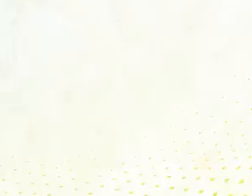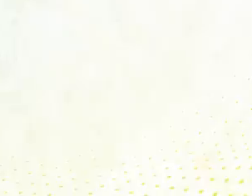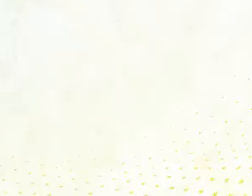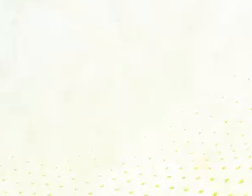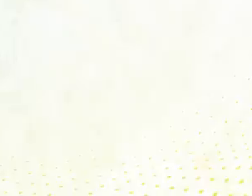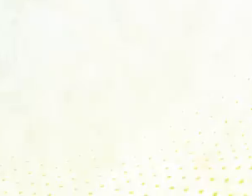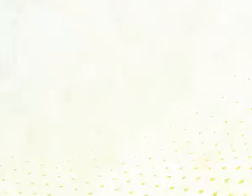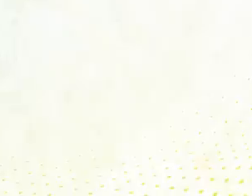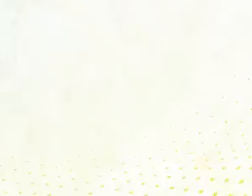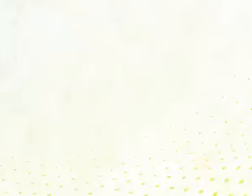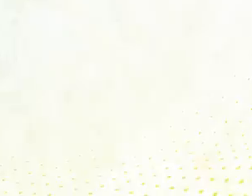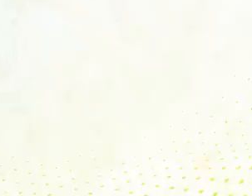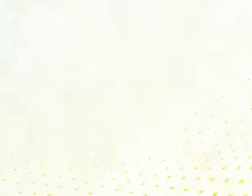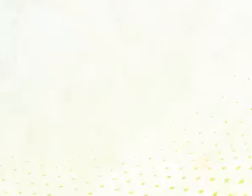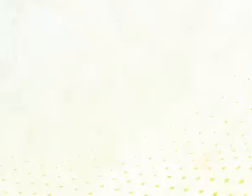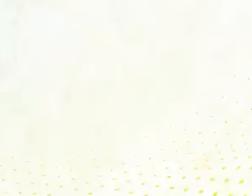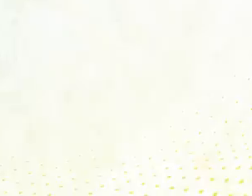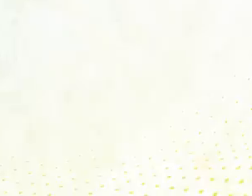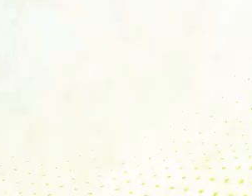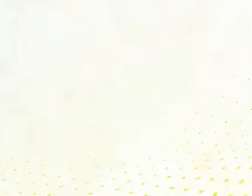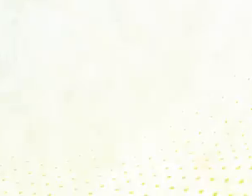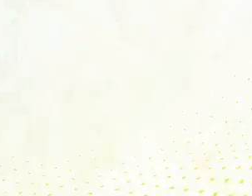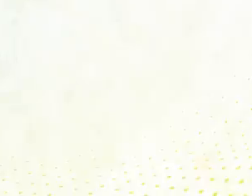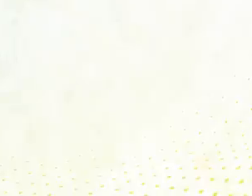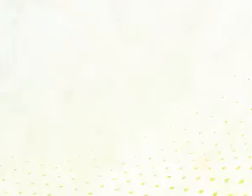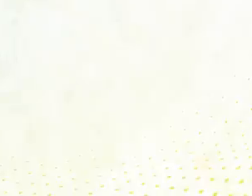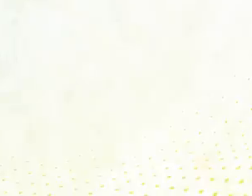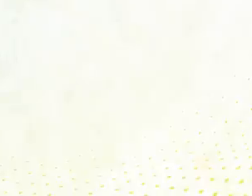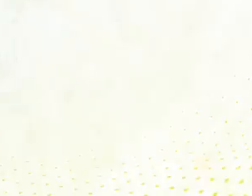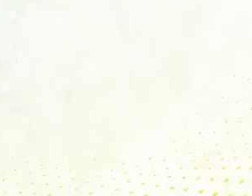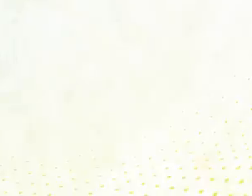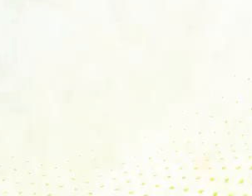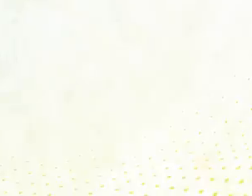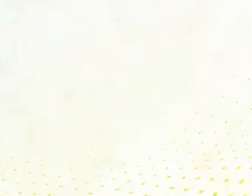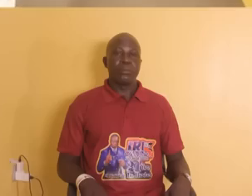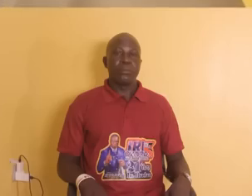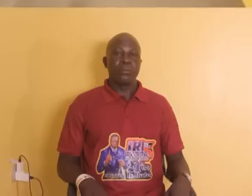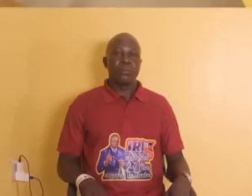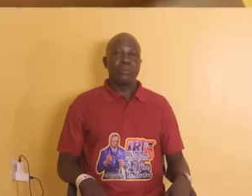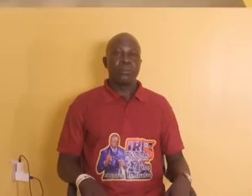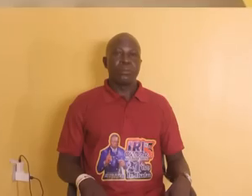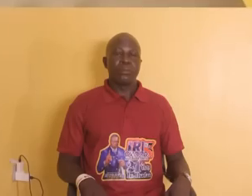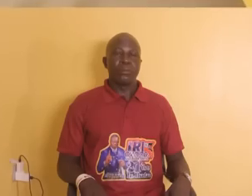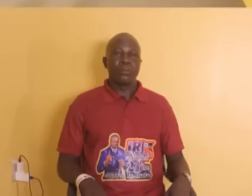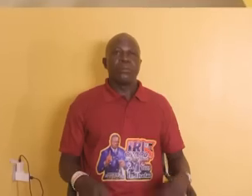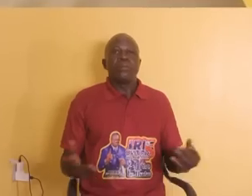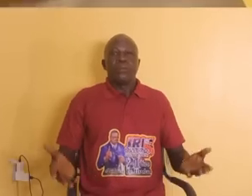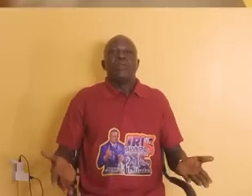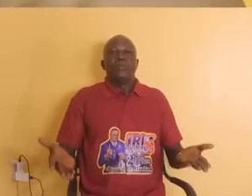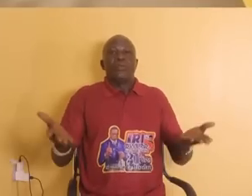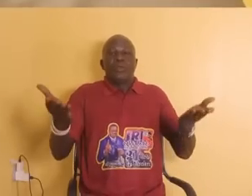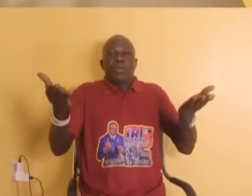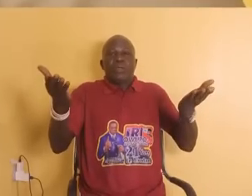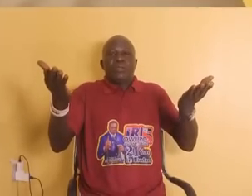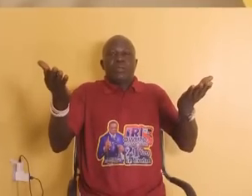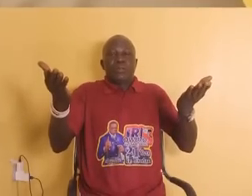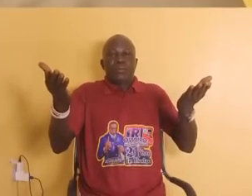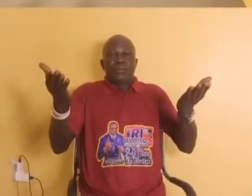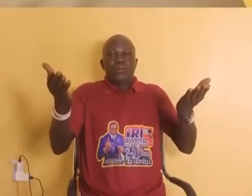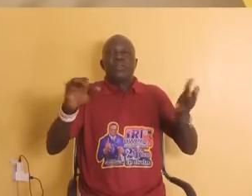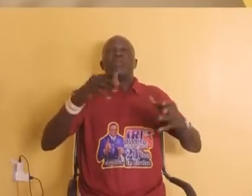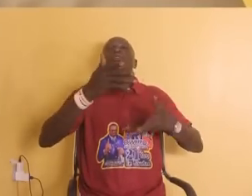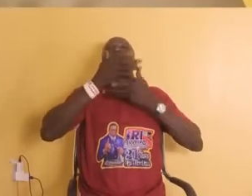lori agbara Olorun ko ni baje ko Jesu Oluwa wa. Hey, egbe awo soke. Lift up your hands.